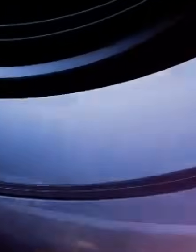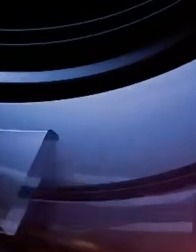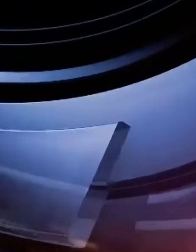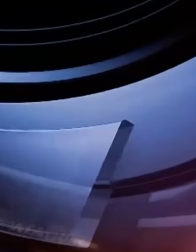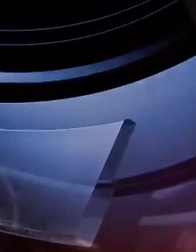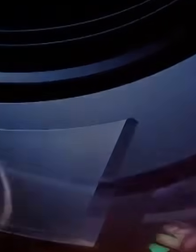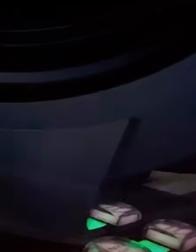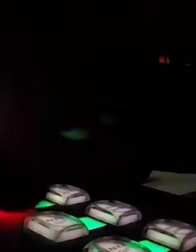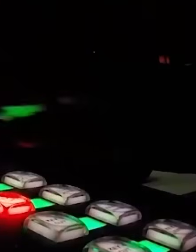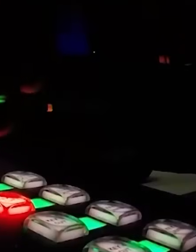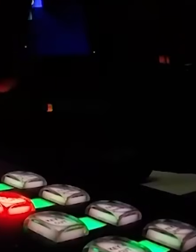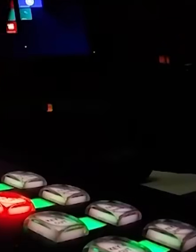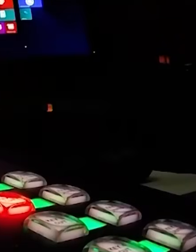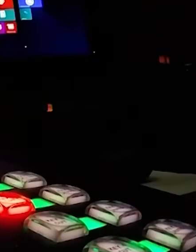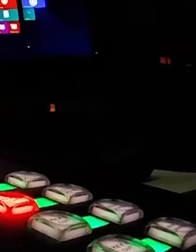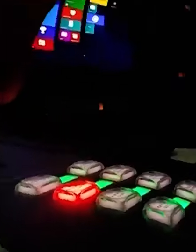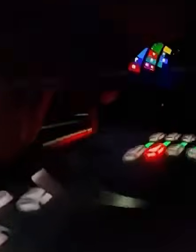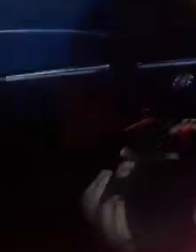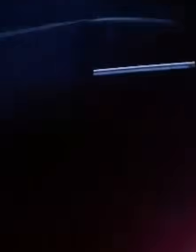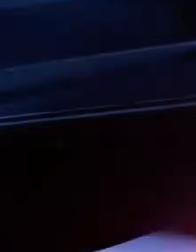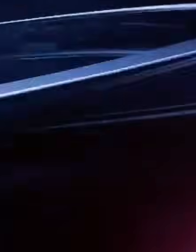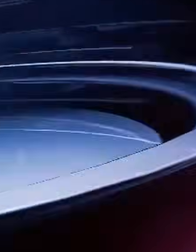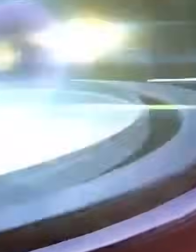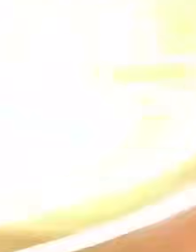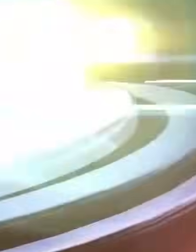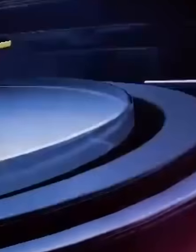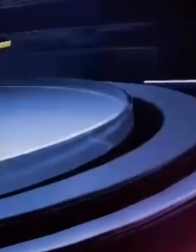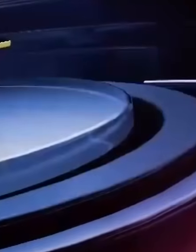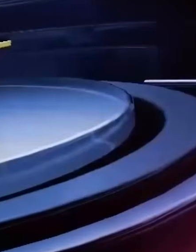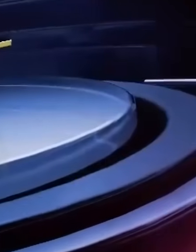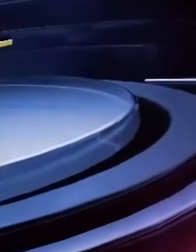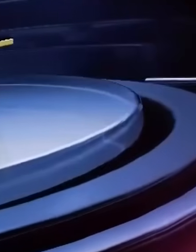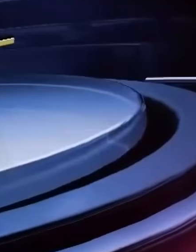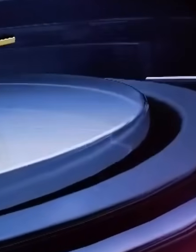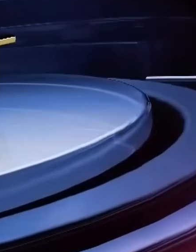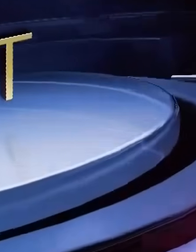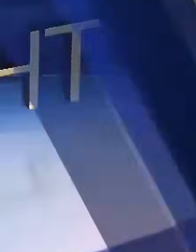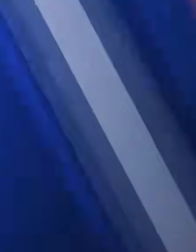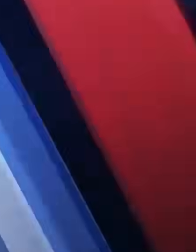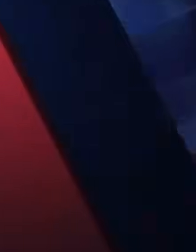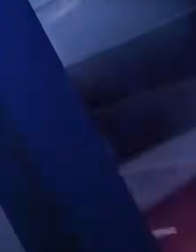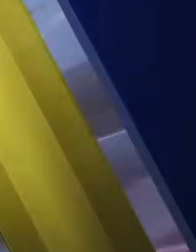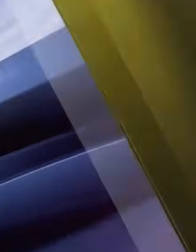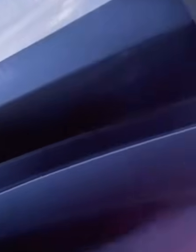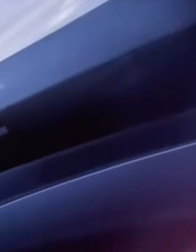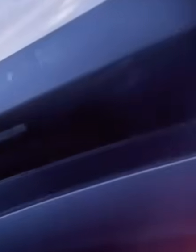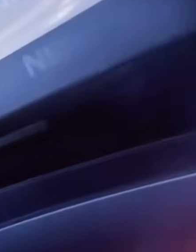Broadcasting from our studios in the Pine St. Michael, this is CBC NewsNight, starting now.